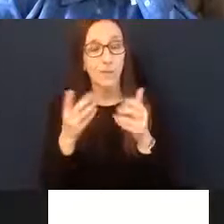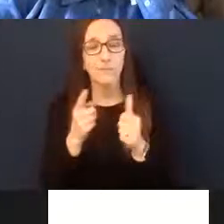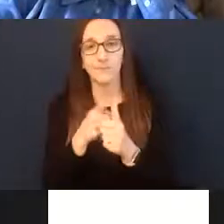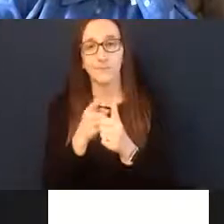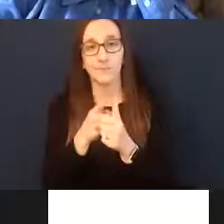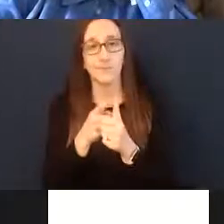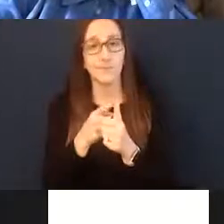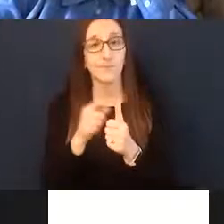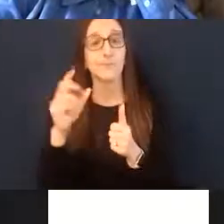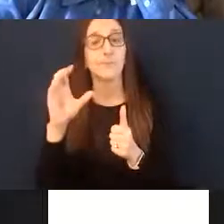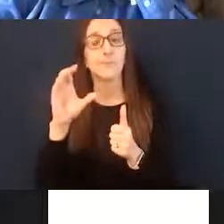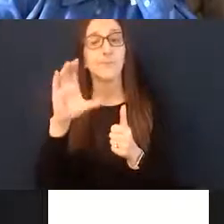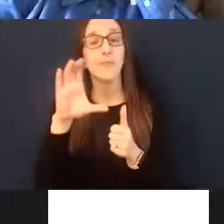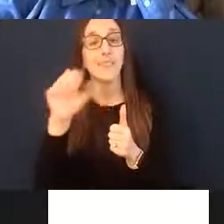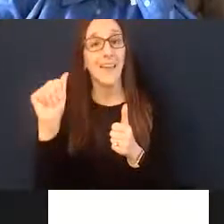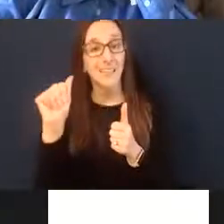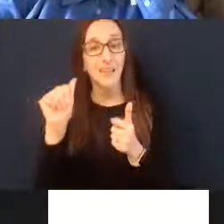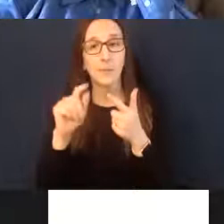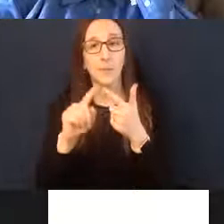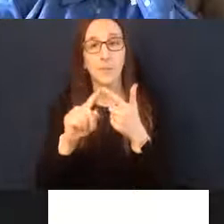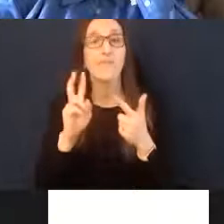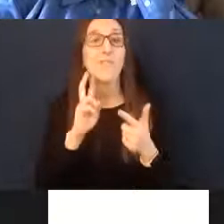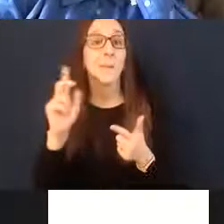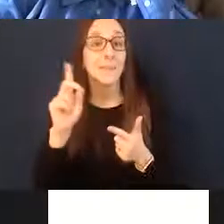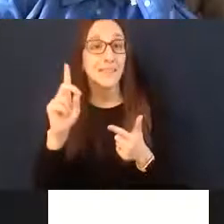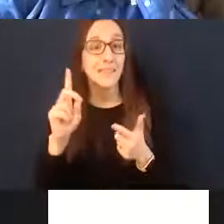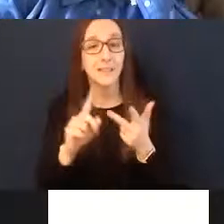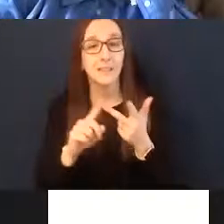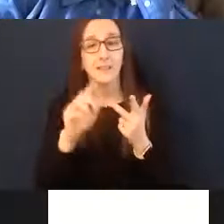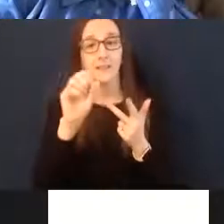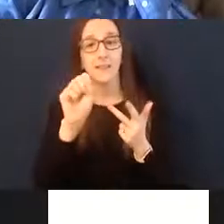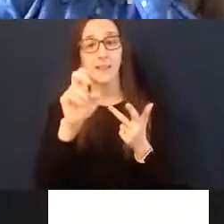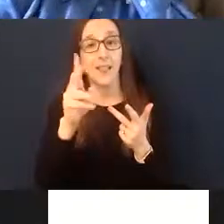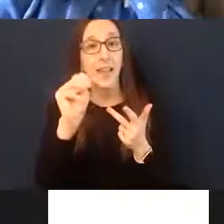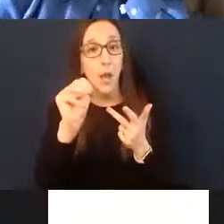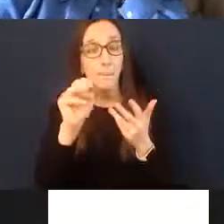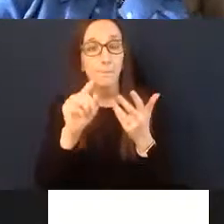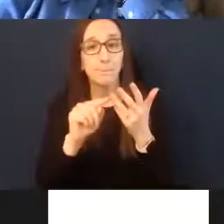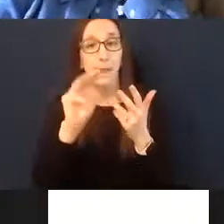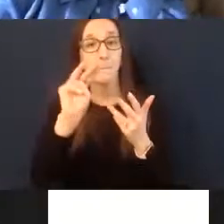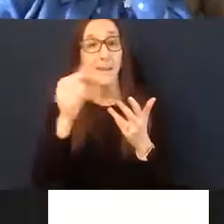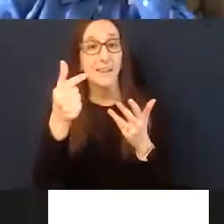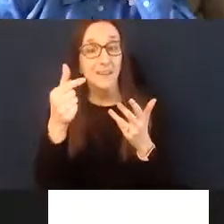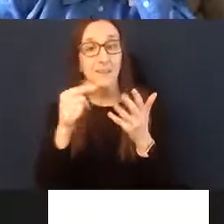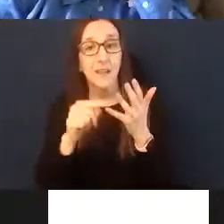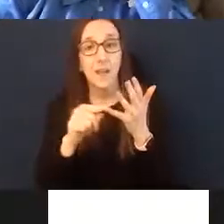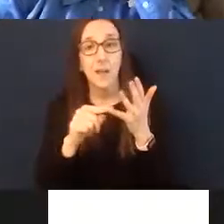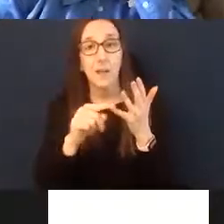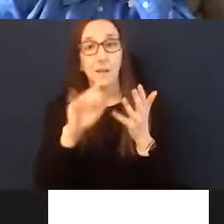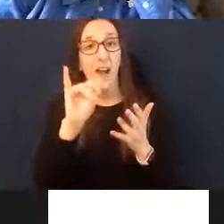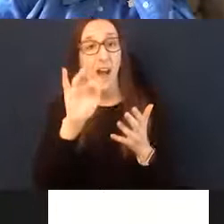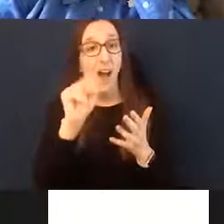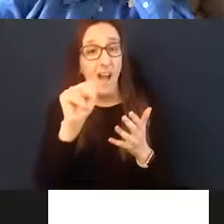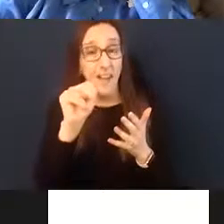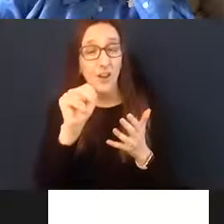are calcium, vitamin D, selenium, magnesium, phosphorus, iron, essential